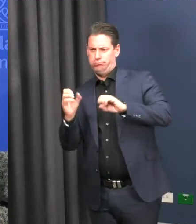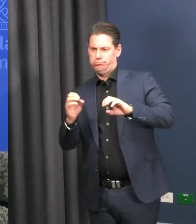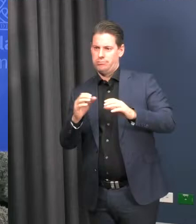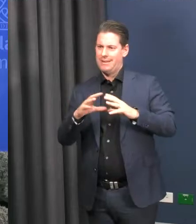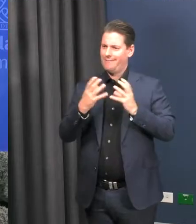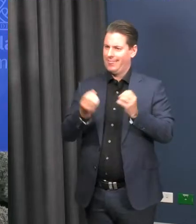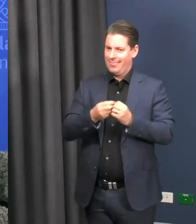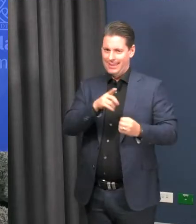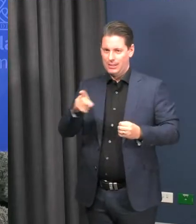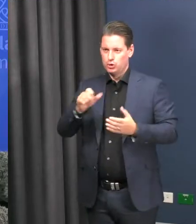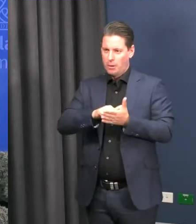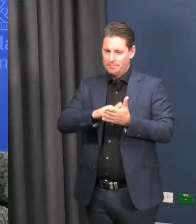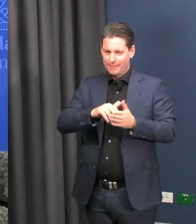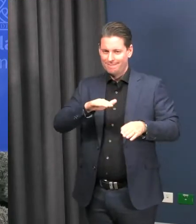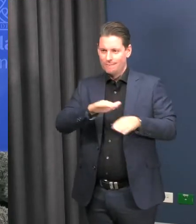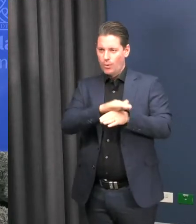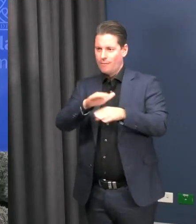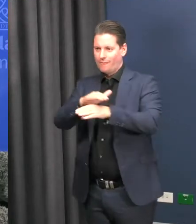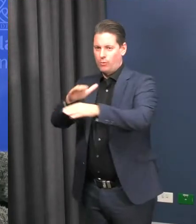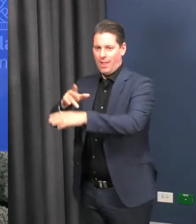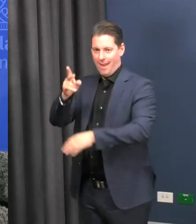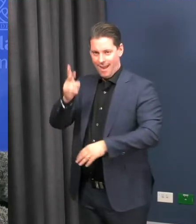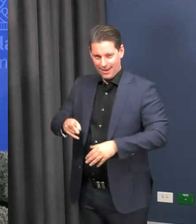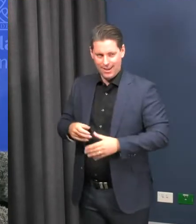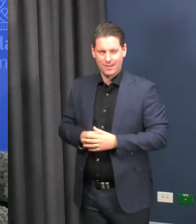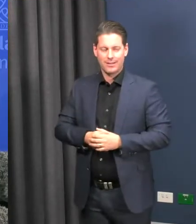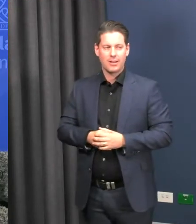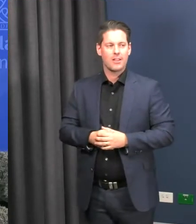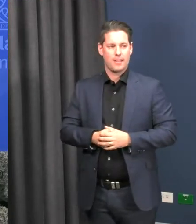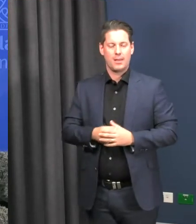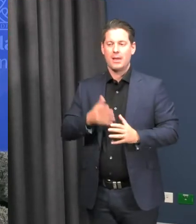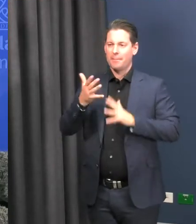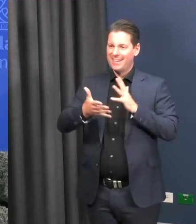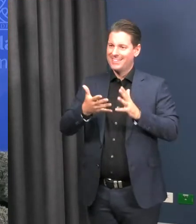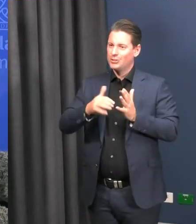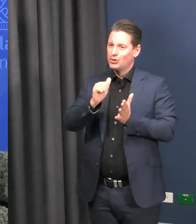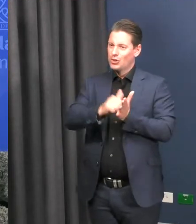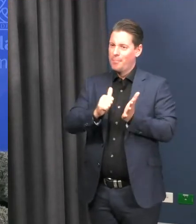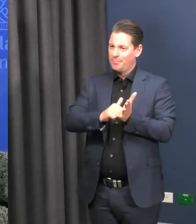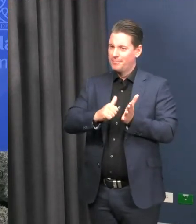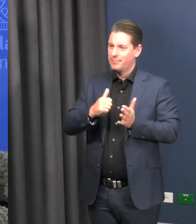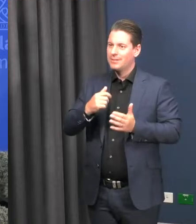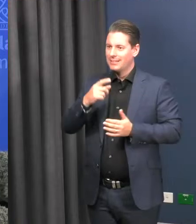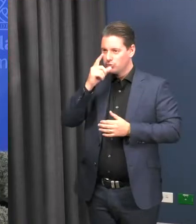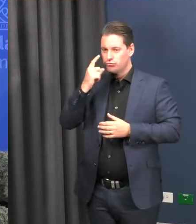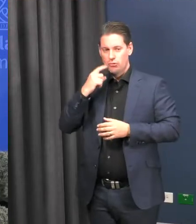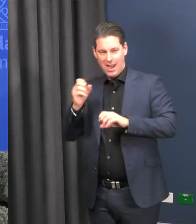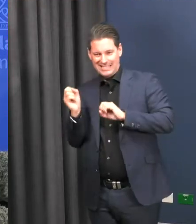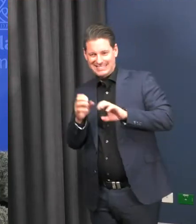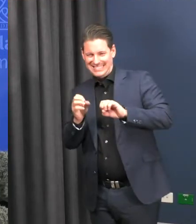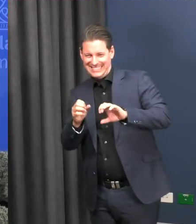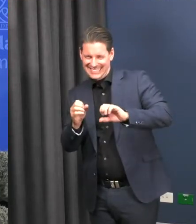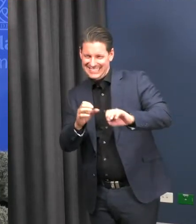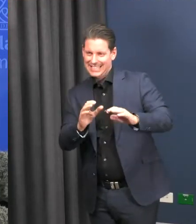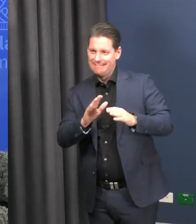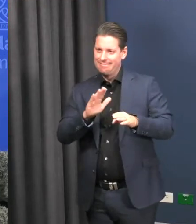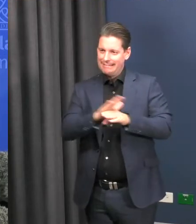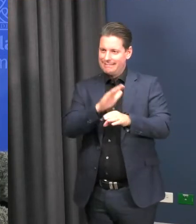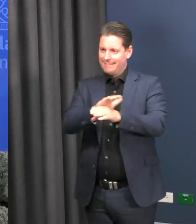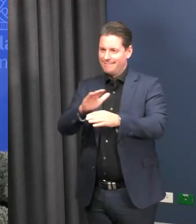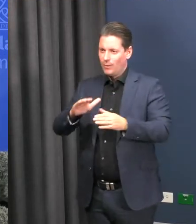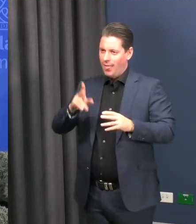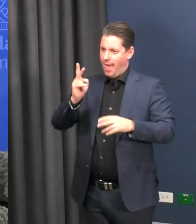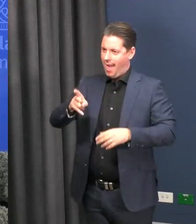underway and will continue, and it gives supermarkets the opportunities to try to restock vital things that are needed at the moment.